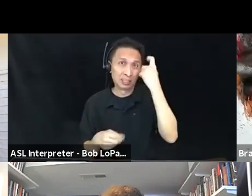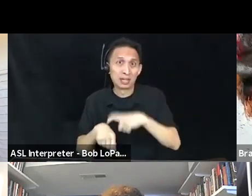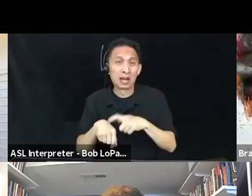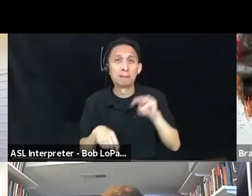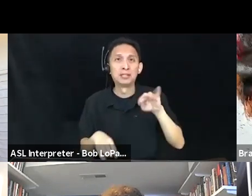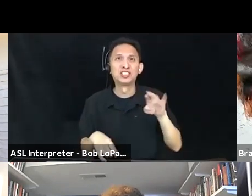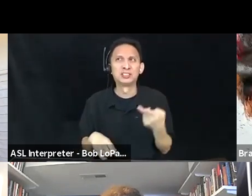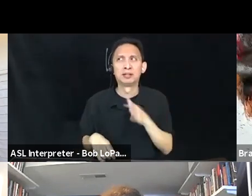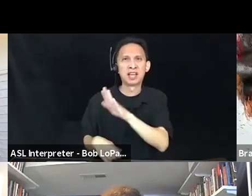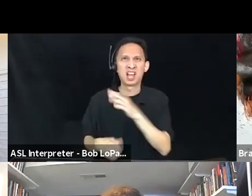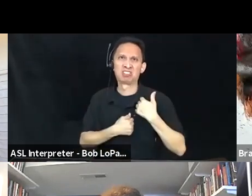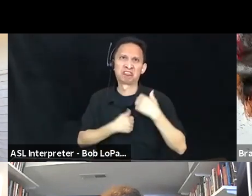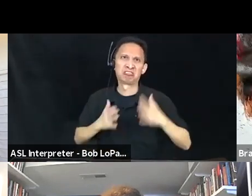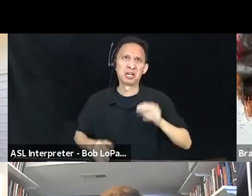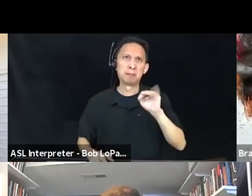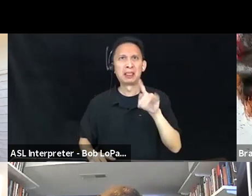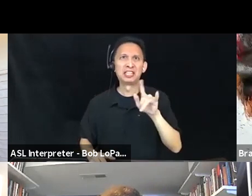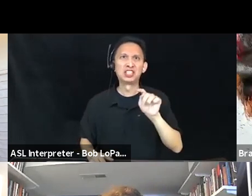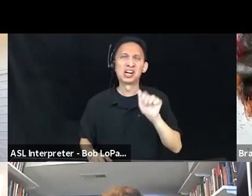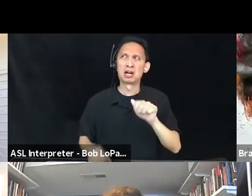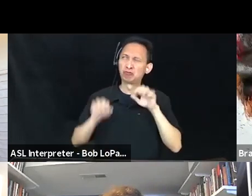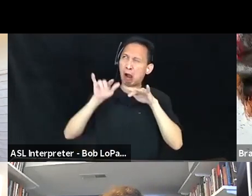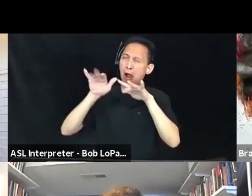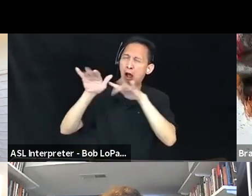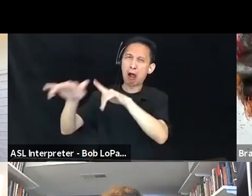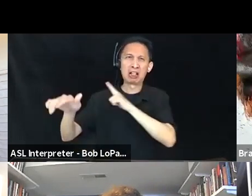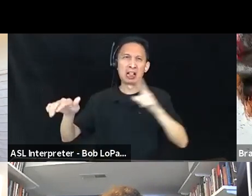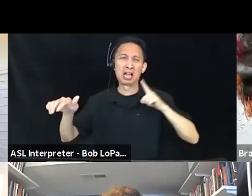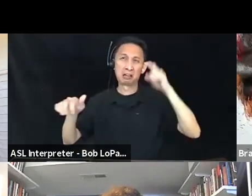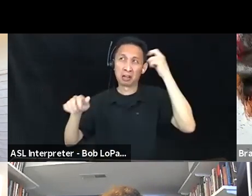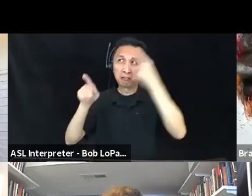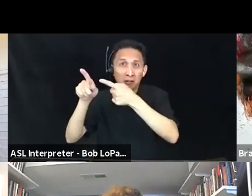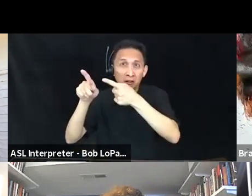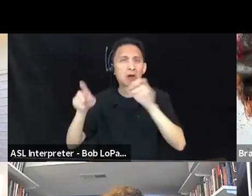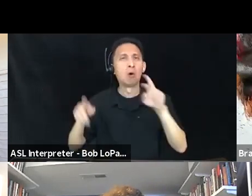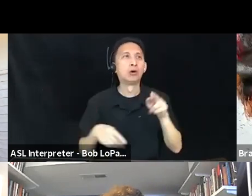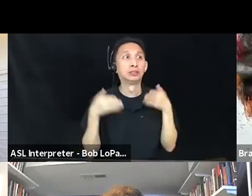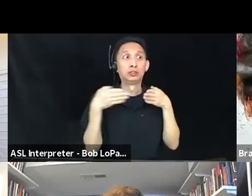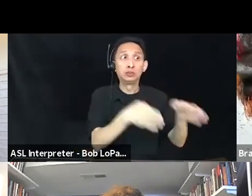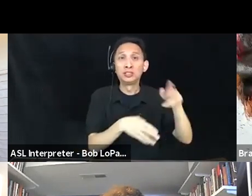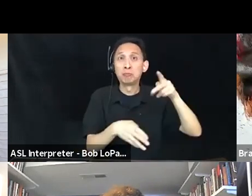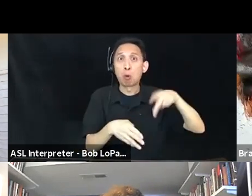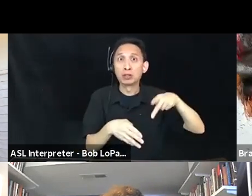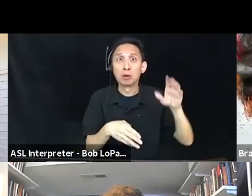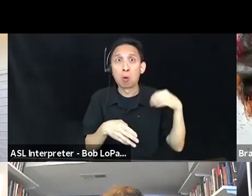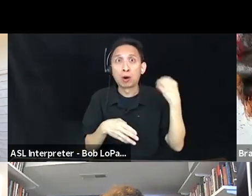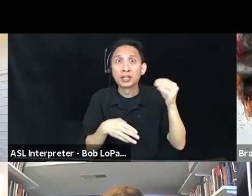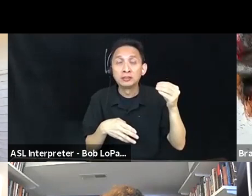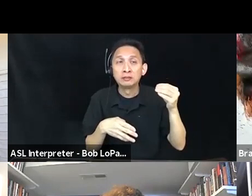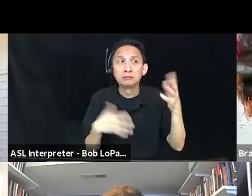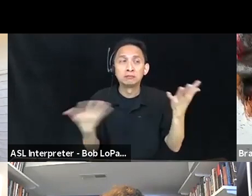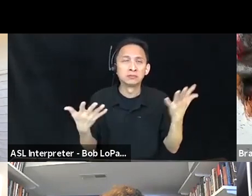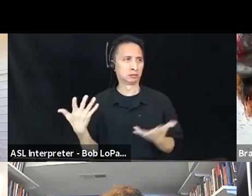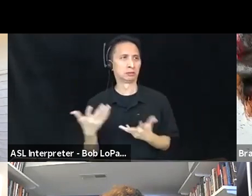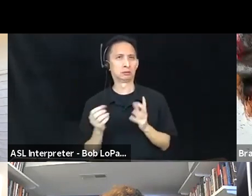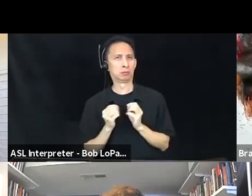summer storming the legislature, or the streets of Portland? Or is this a more abstract general worry about open